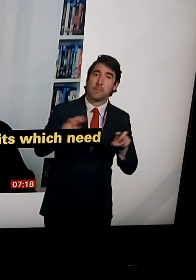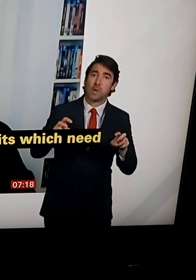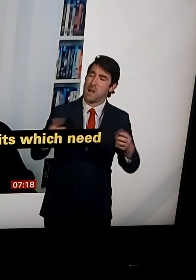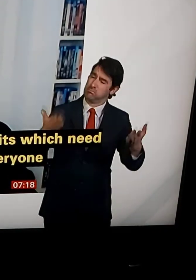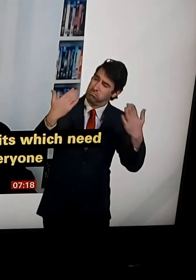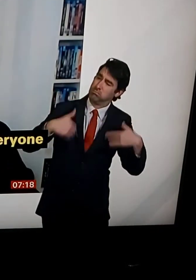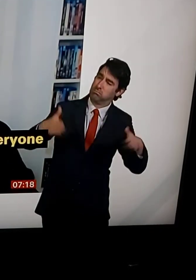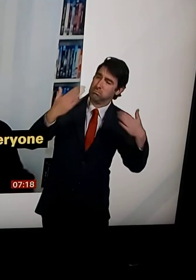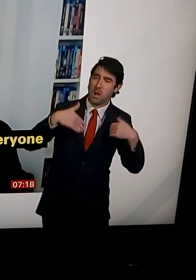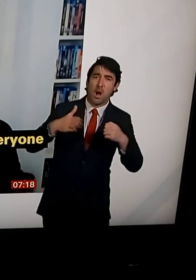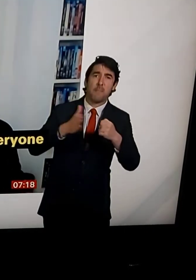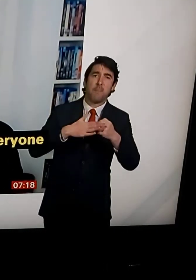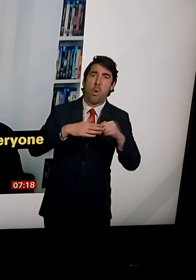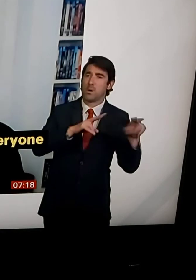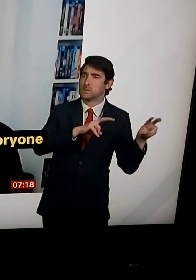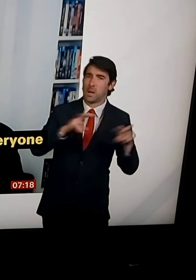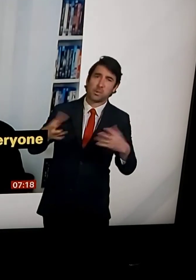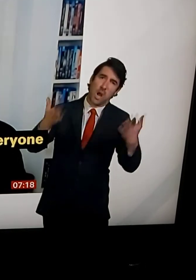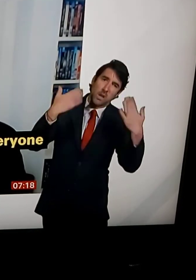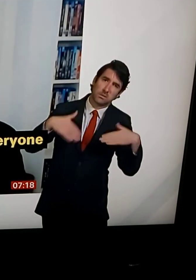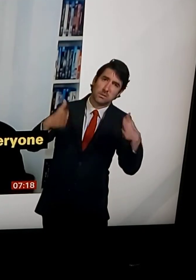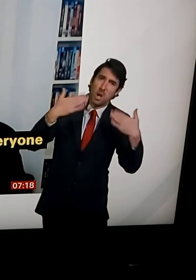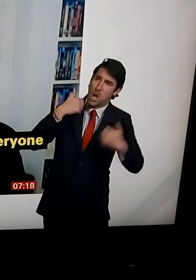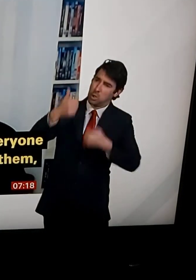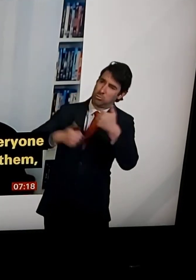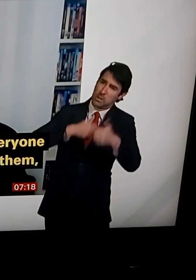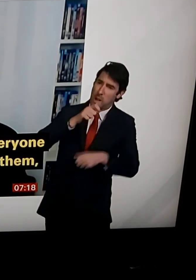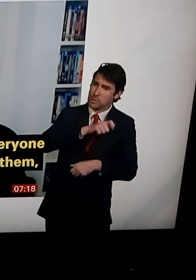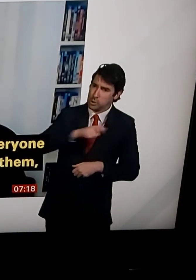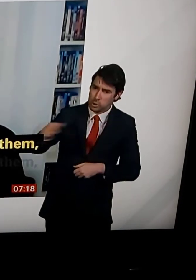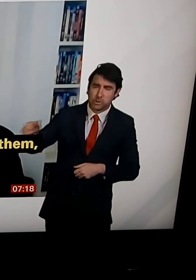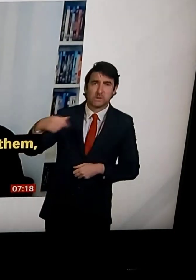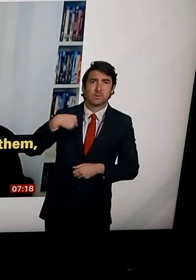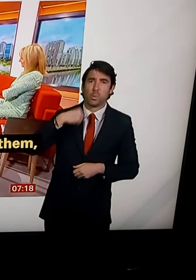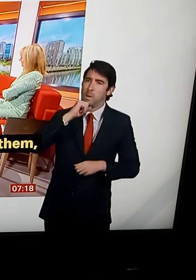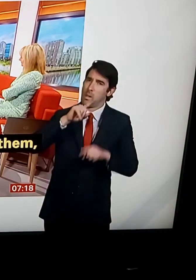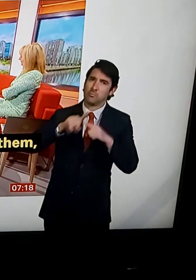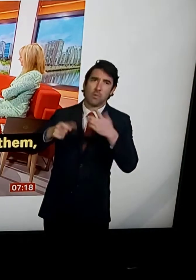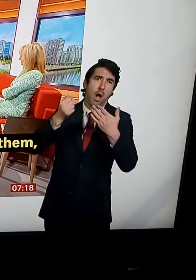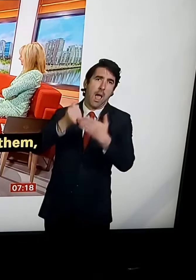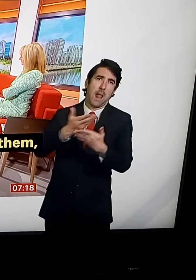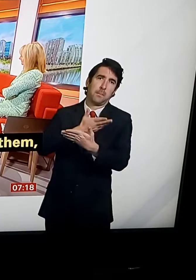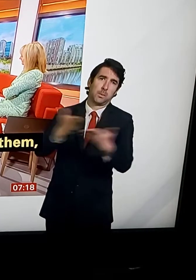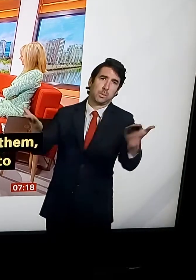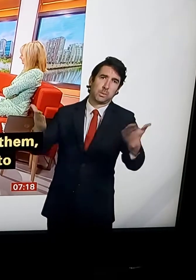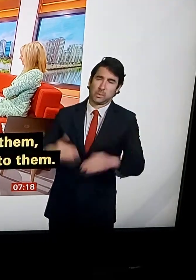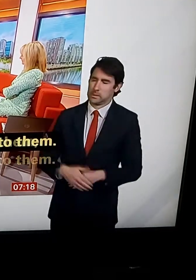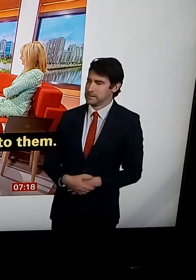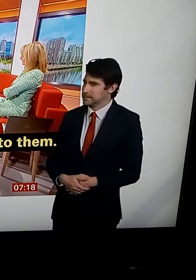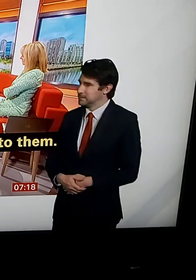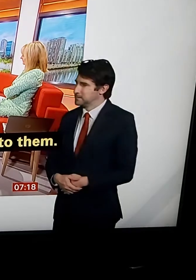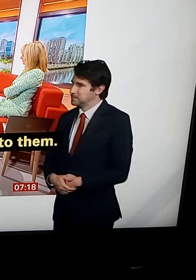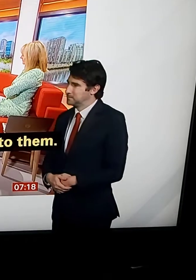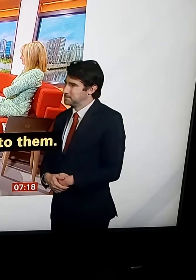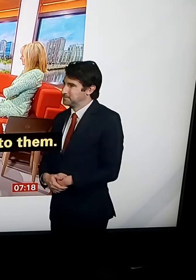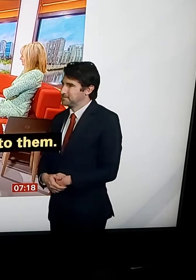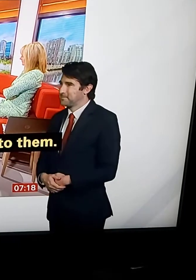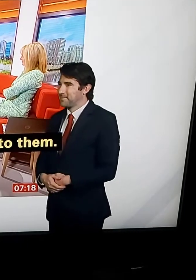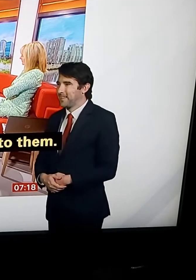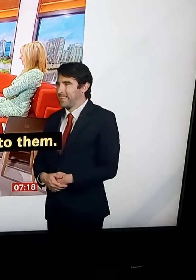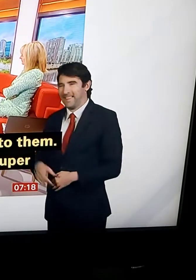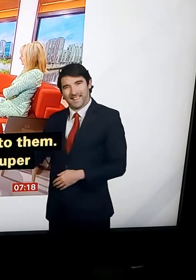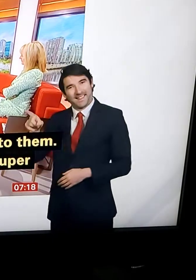them. Fantastic, and super delighted to try and help people. Richard, I mean, you're dealing with it with a wonderful sense of